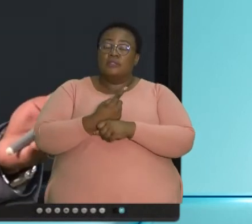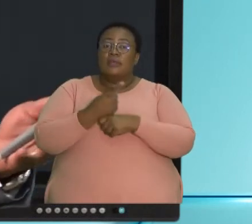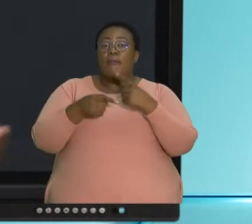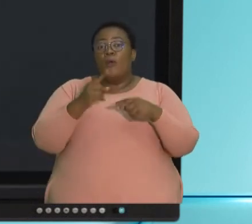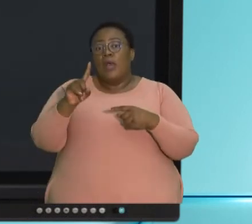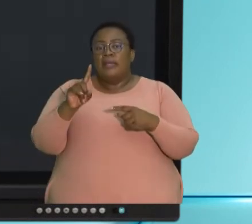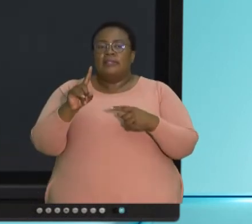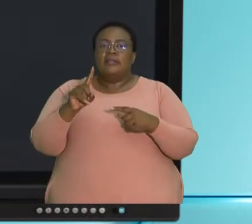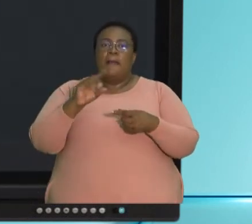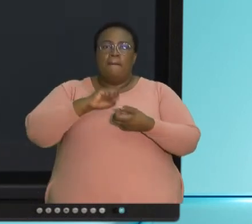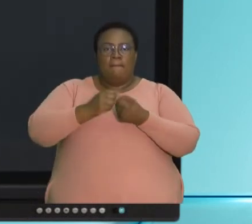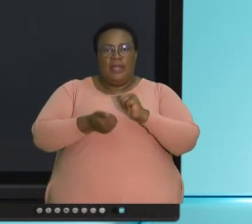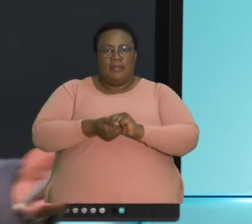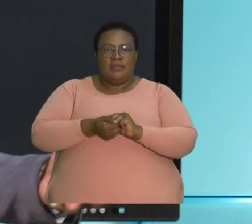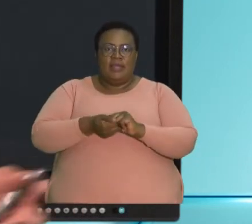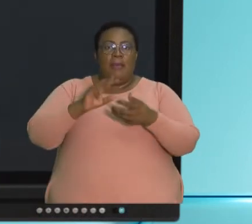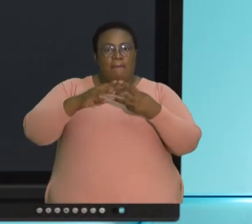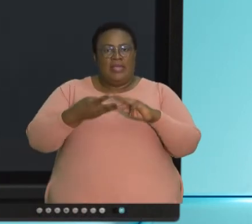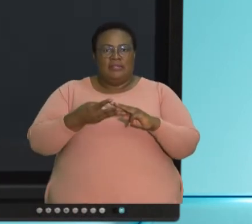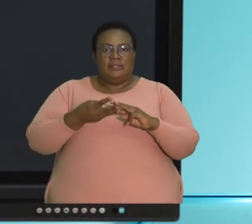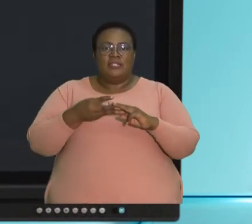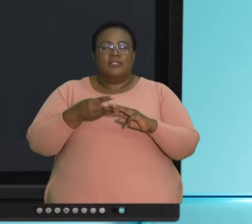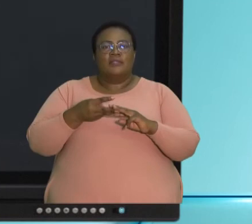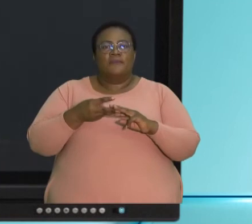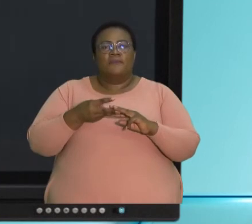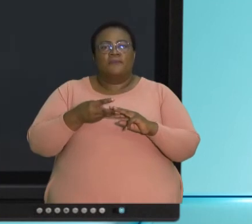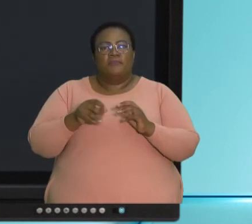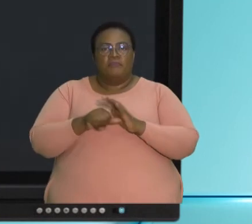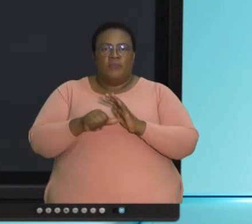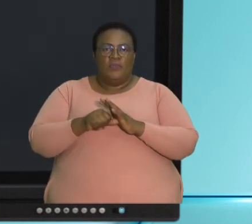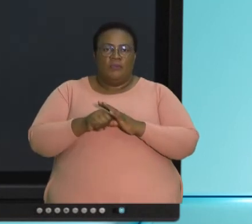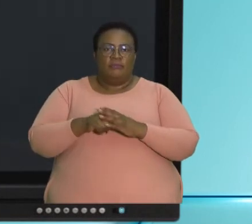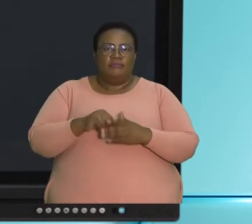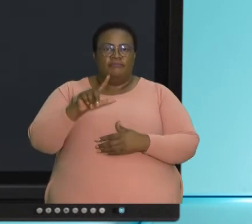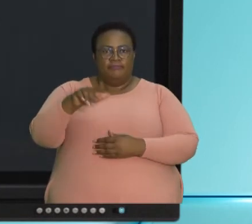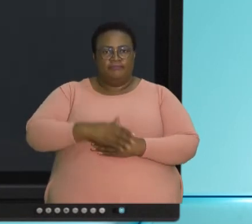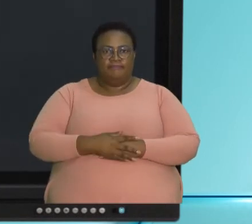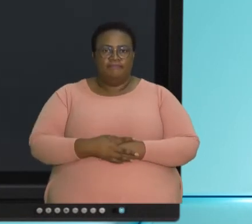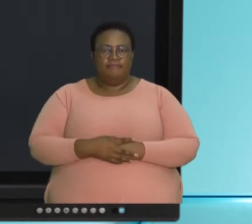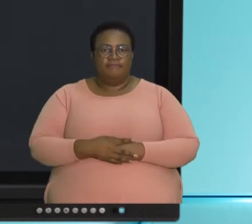about numbers, because remember, mathematics is food for the soul. Until next time.